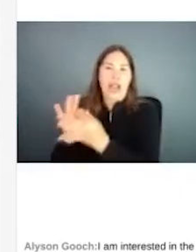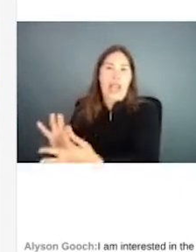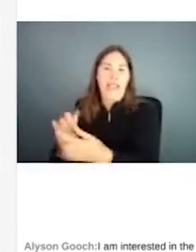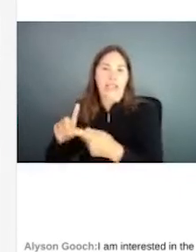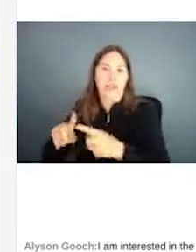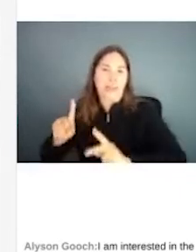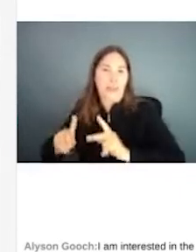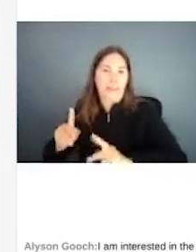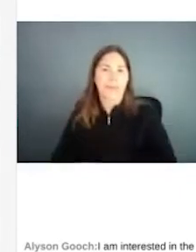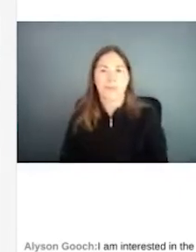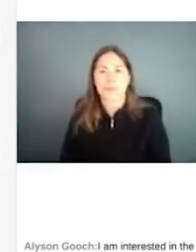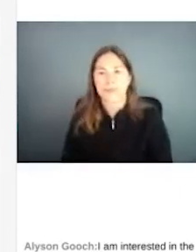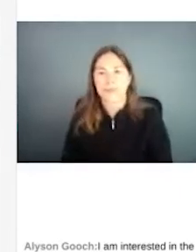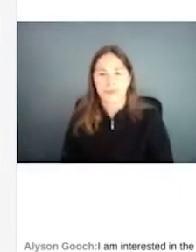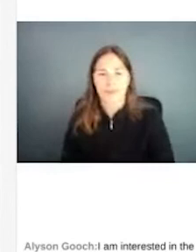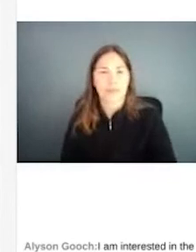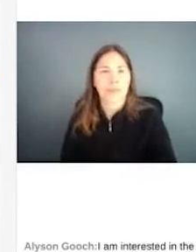people.